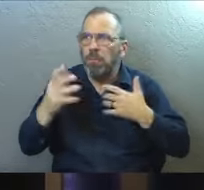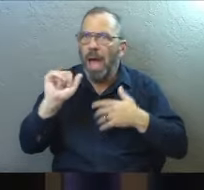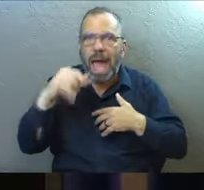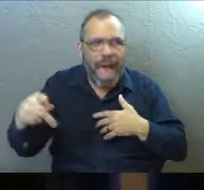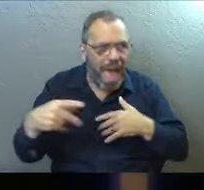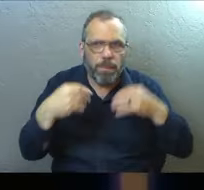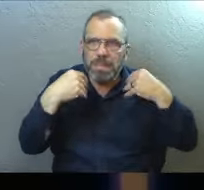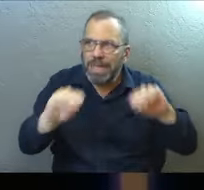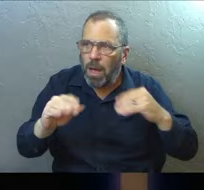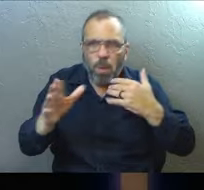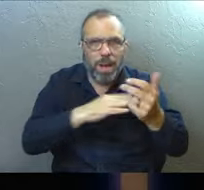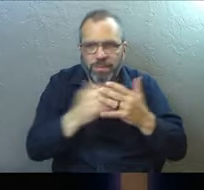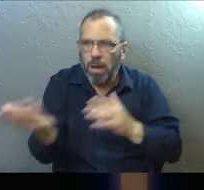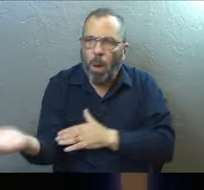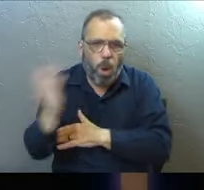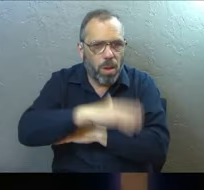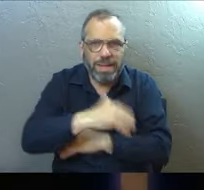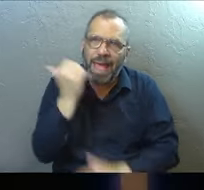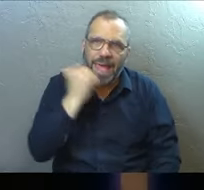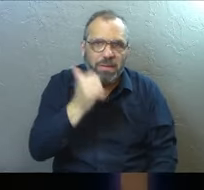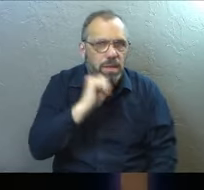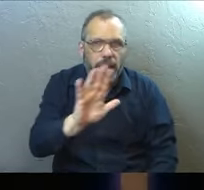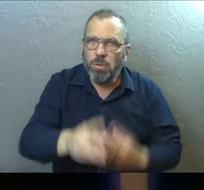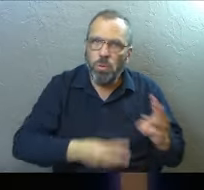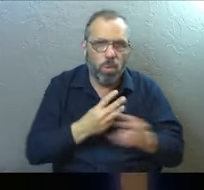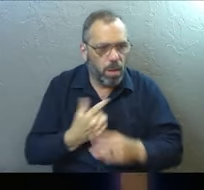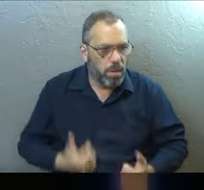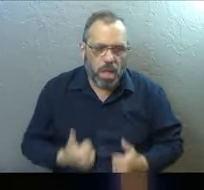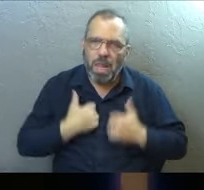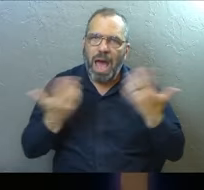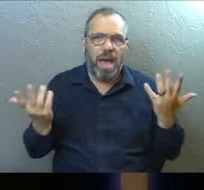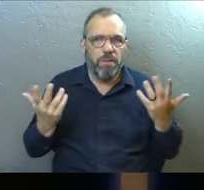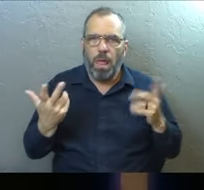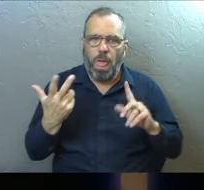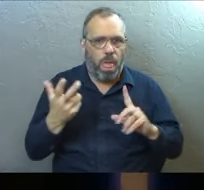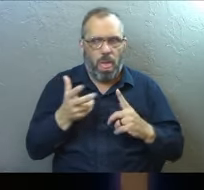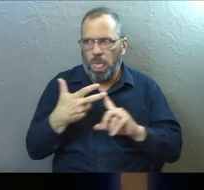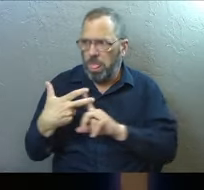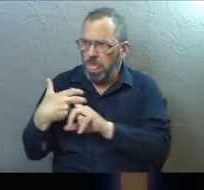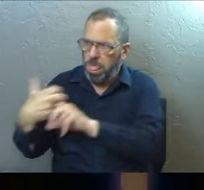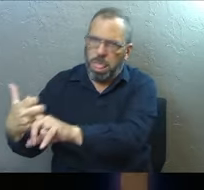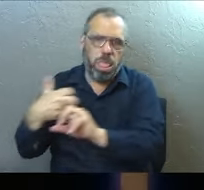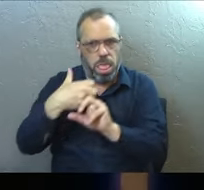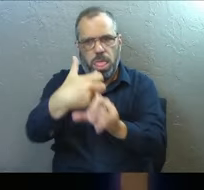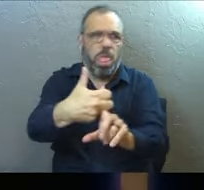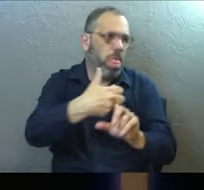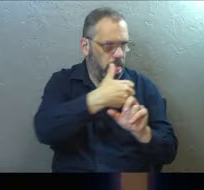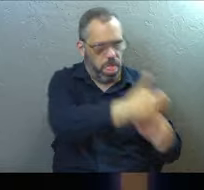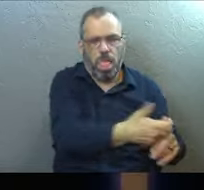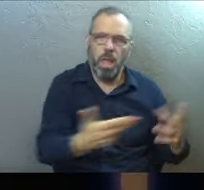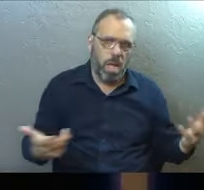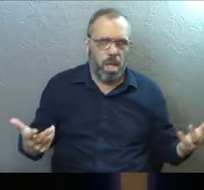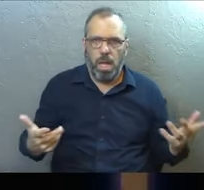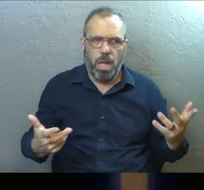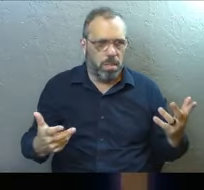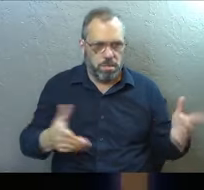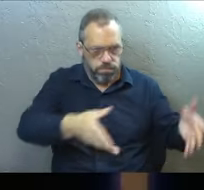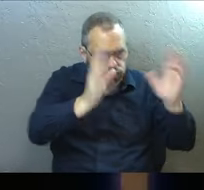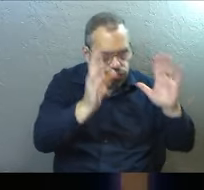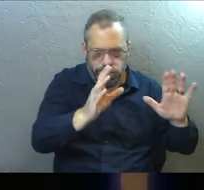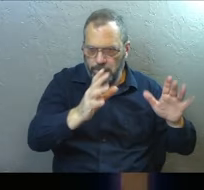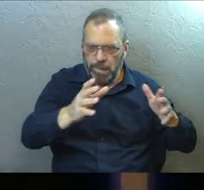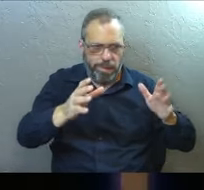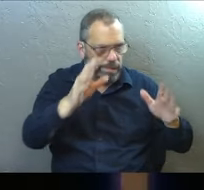sell. That's all day, every day in our world that we live in, pulling us in a totally different direction, trying to get our attention